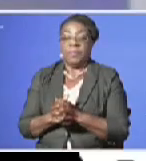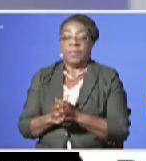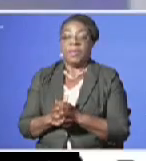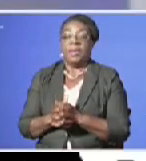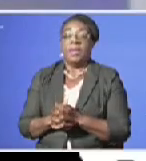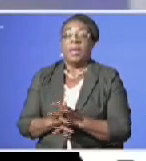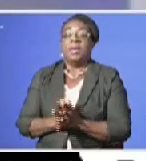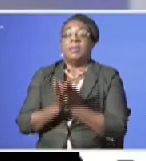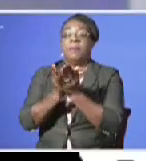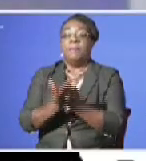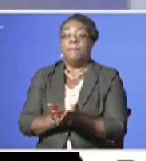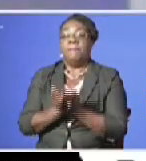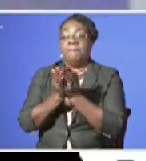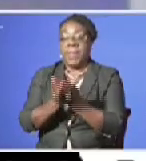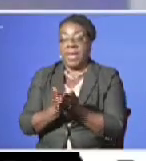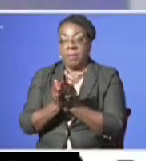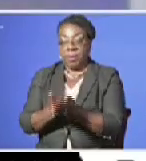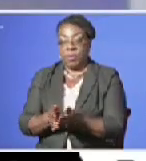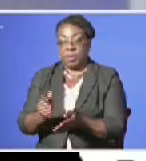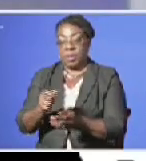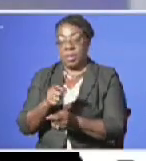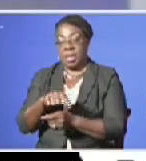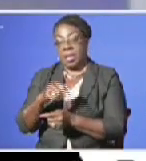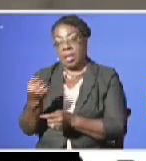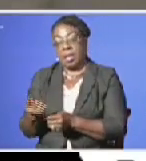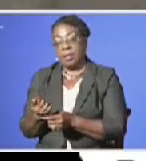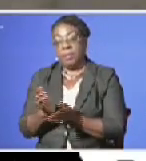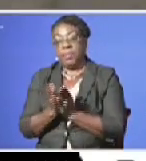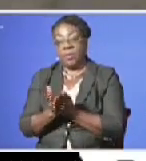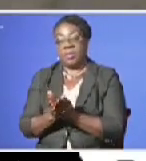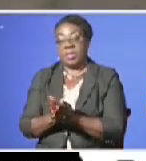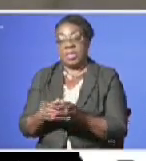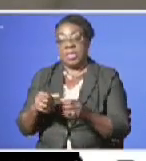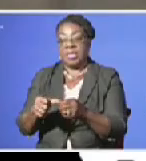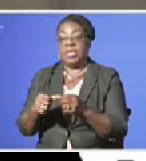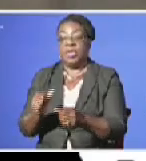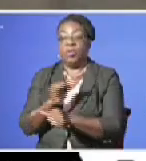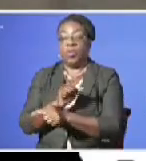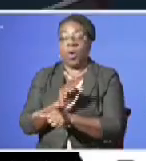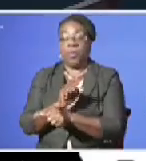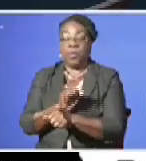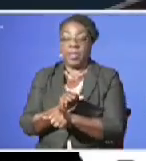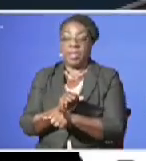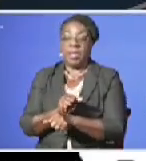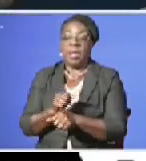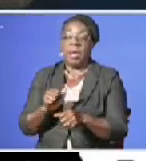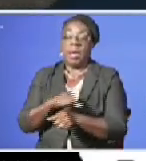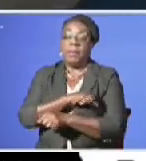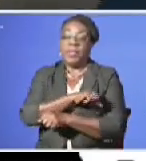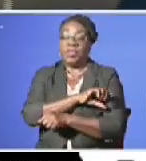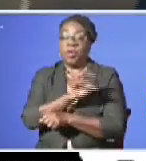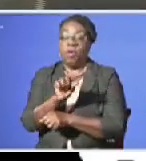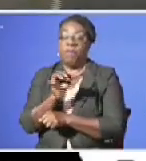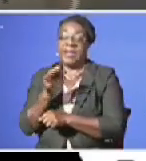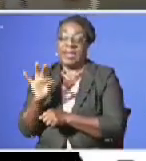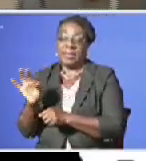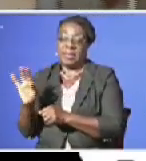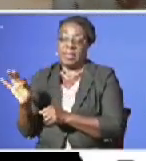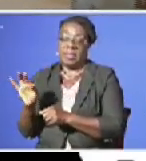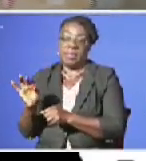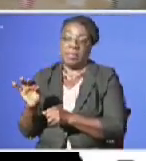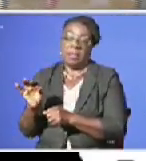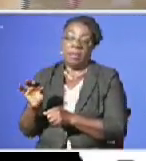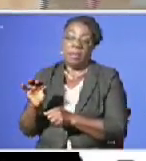Well, mail boats and other sea vessel operations at the Potoski dock continue to operate amidst COVID-19. Assistant Port